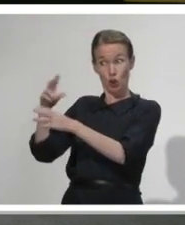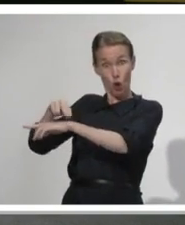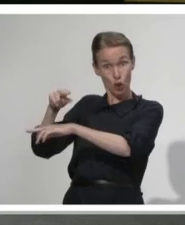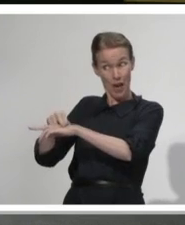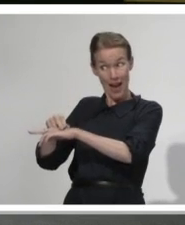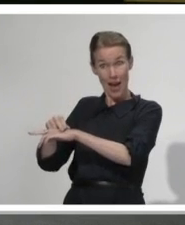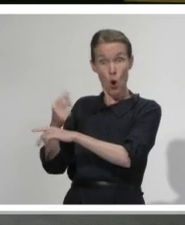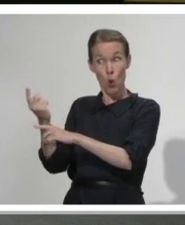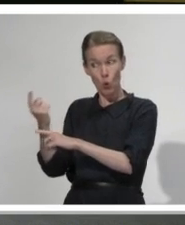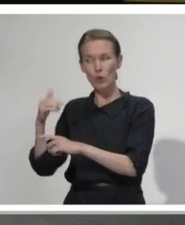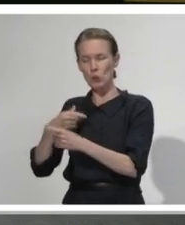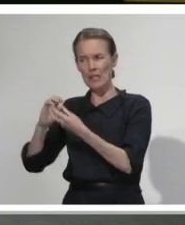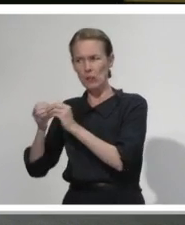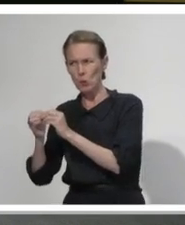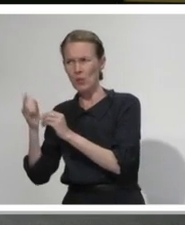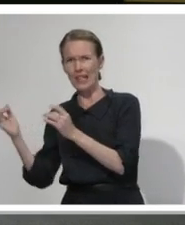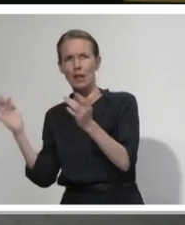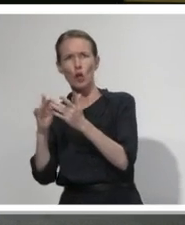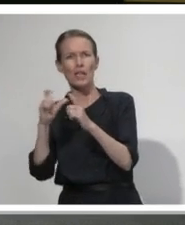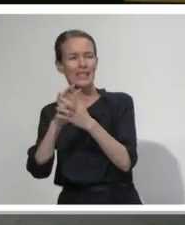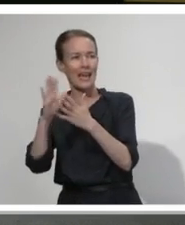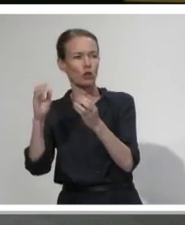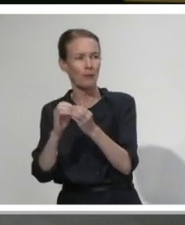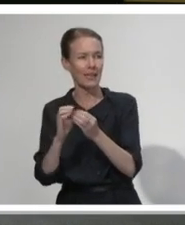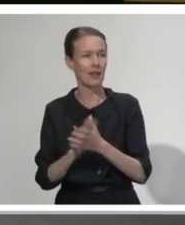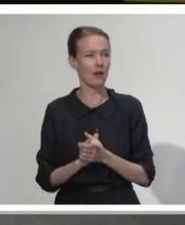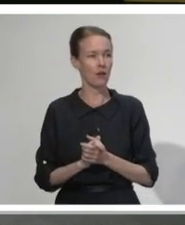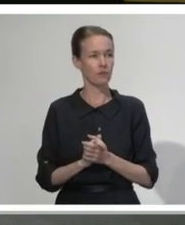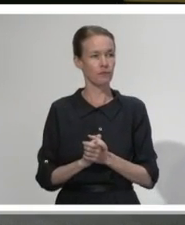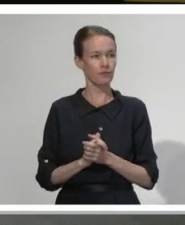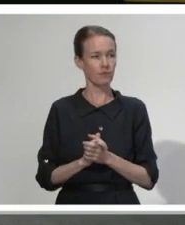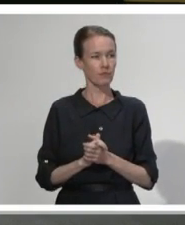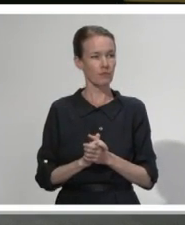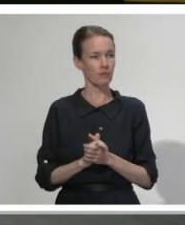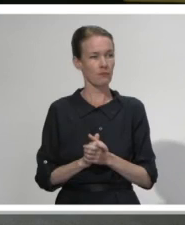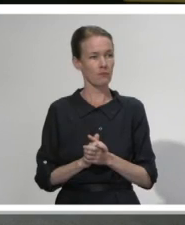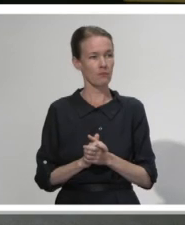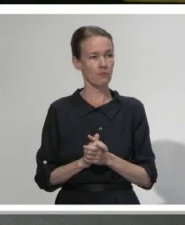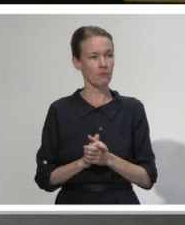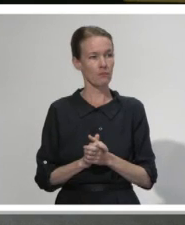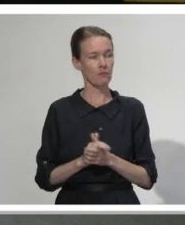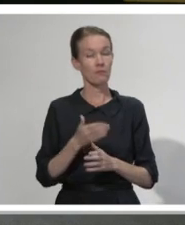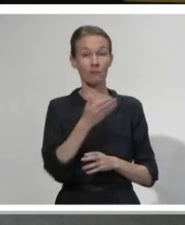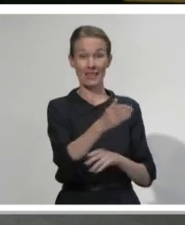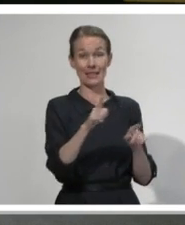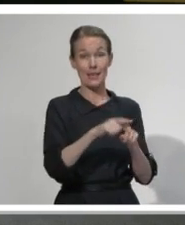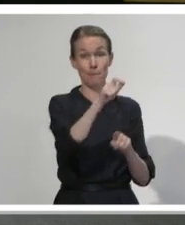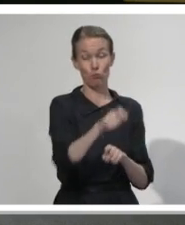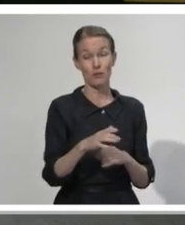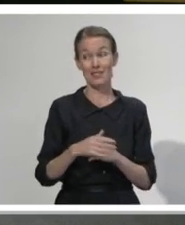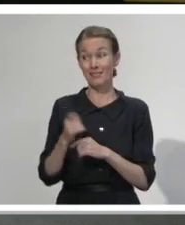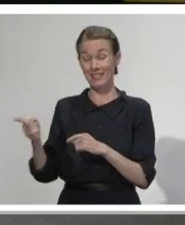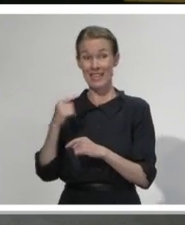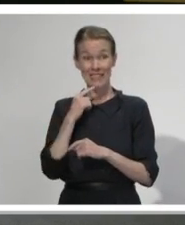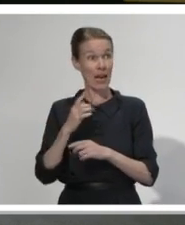out there can be administered. One GP we've spoken to has cancelled 50 flu jab bookings for next week due to the uncertainty. Is that good enough, and doesn't that